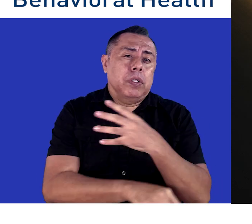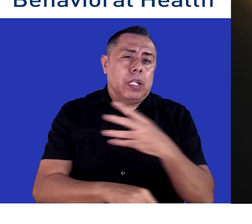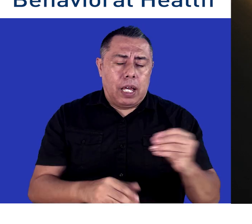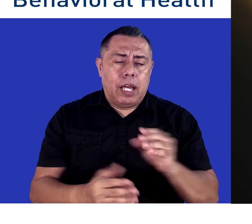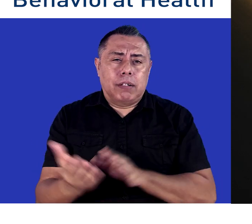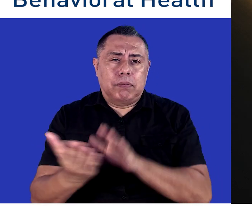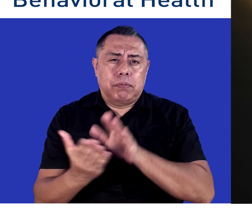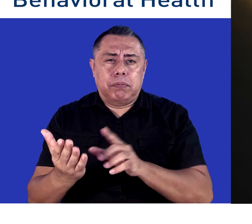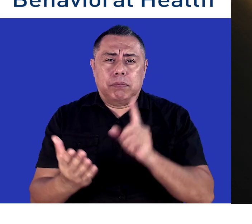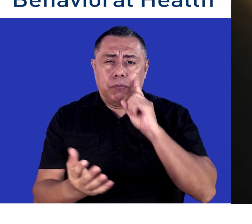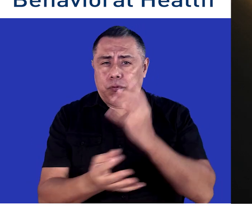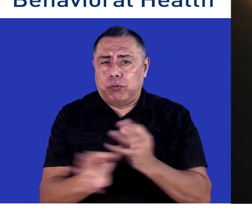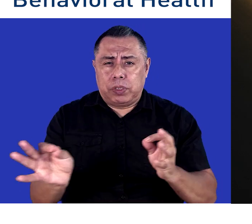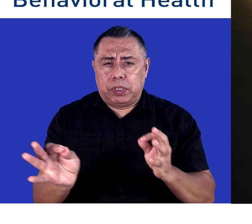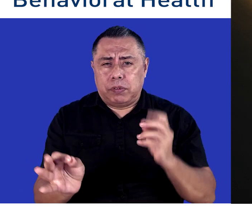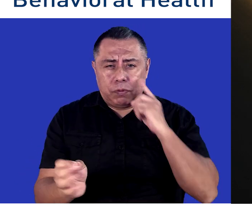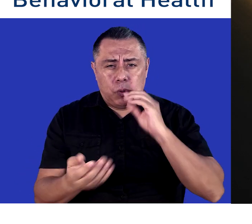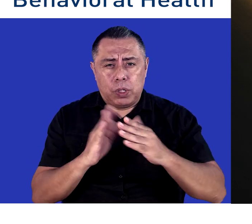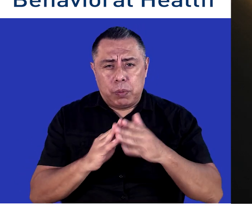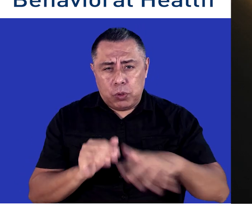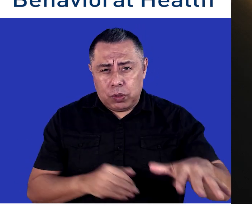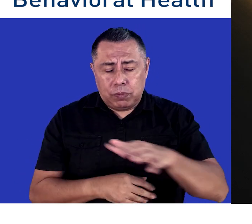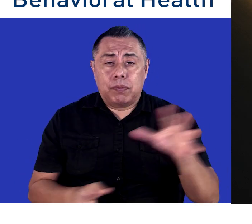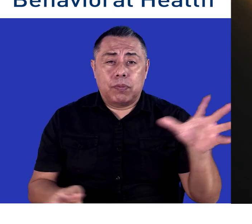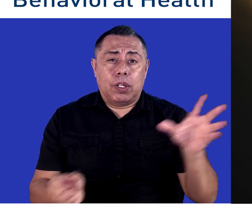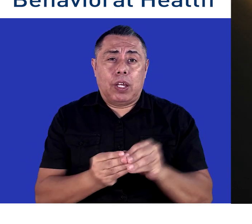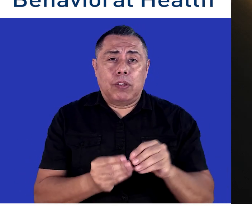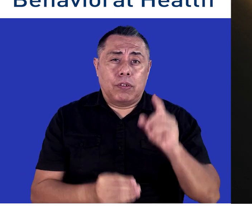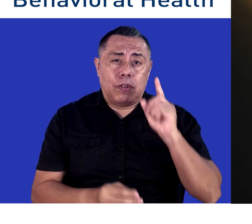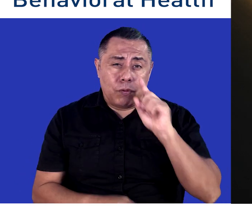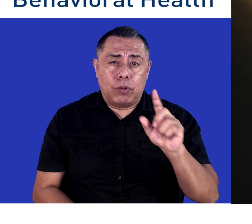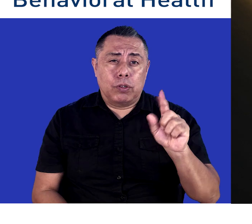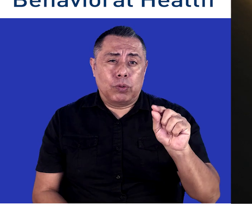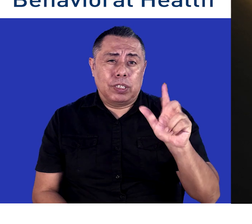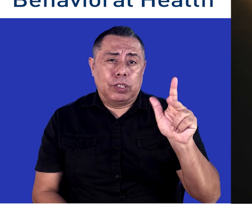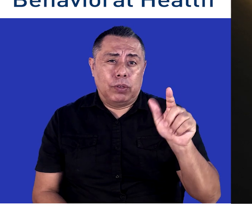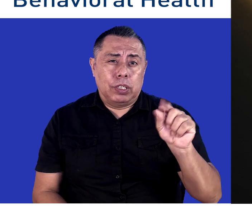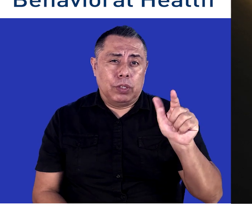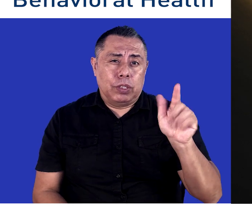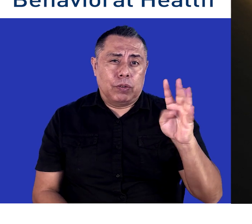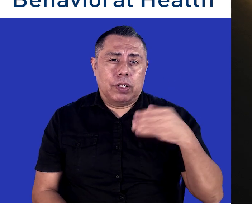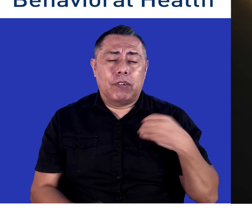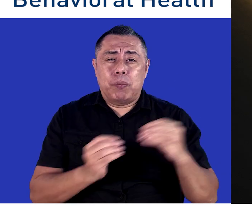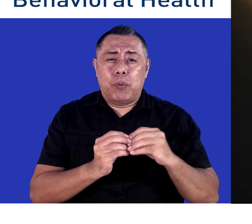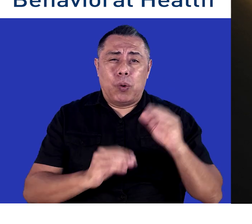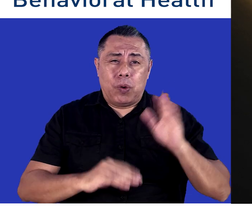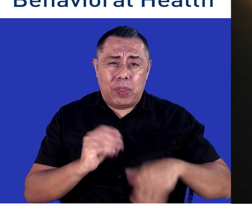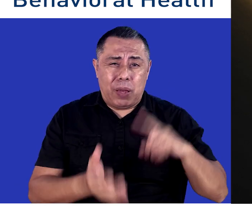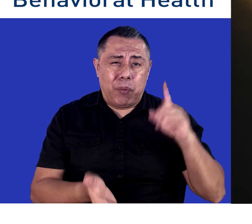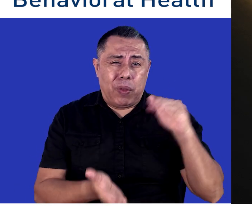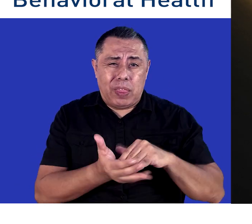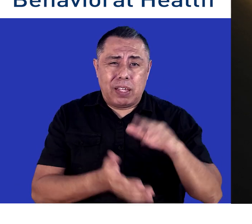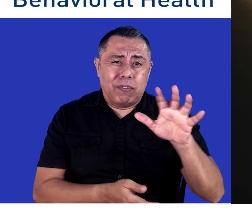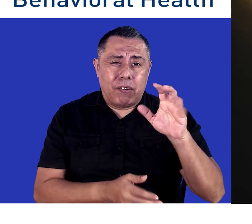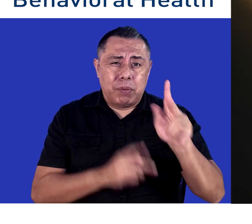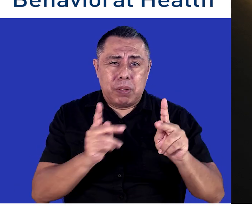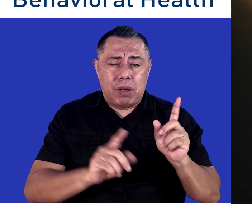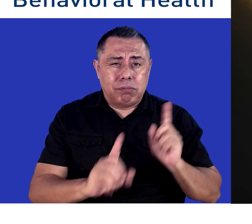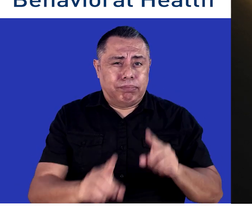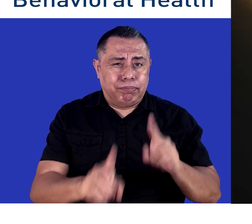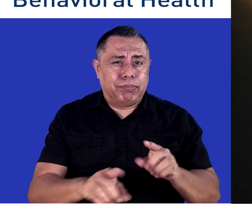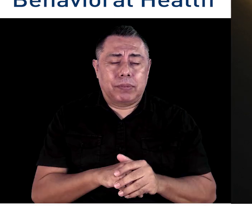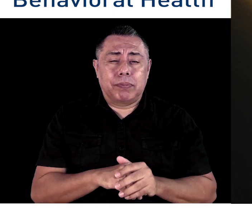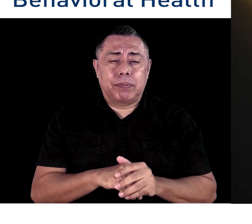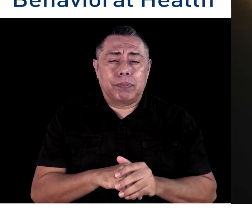topics are held both virtually and in person for the general community at no cost. In total, for the fiscal year 23-24,